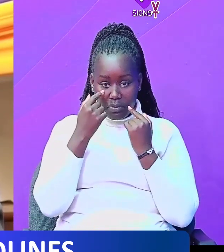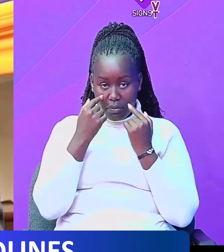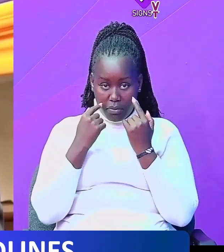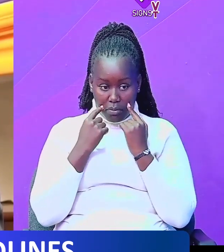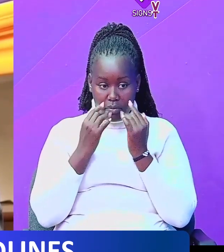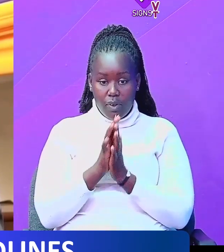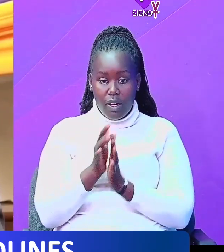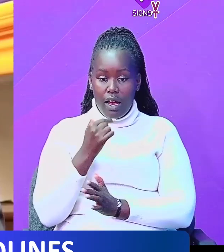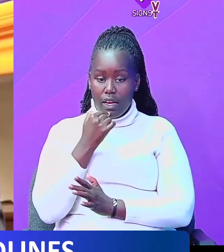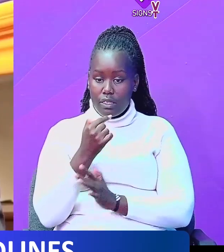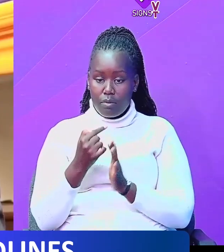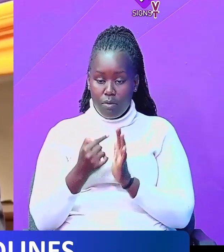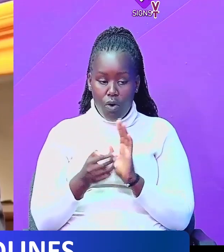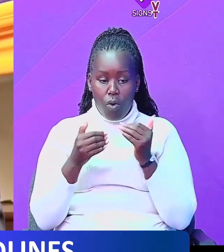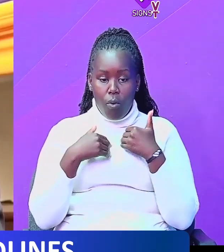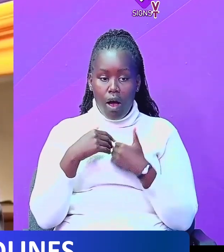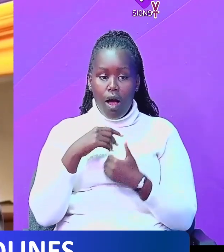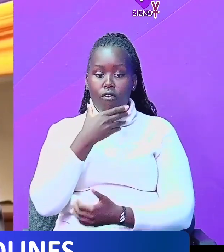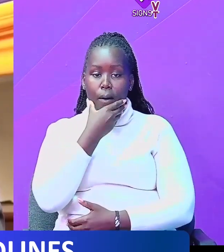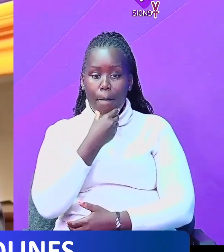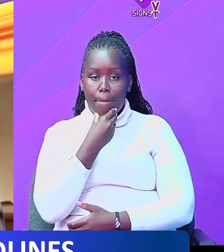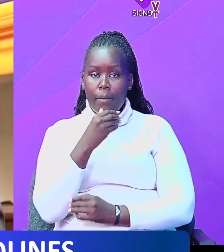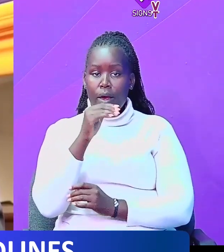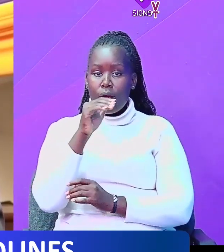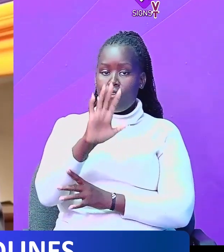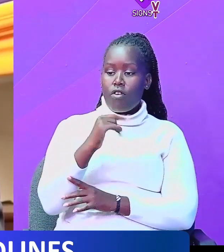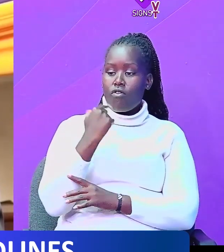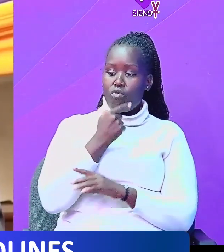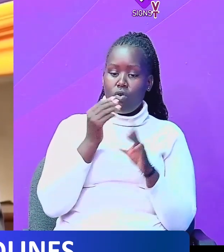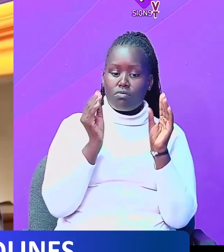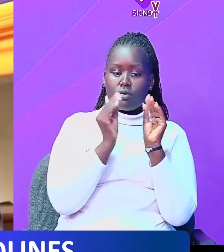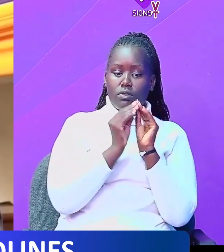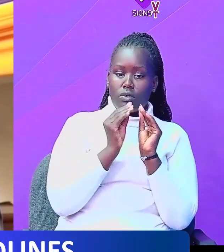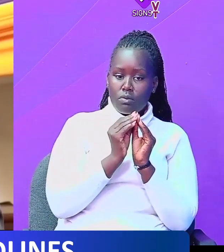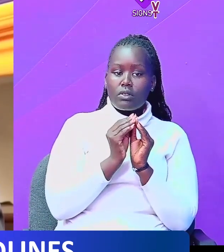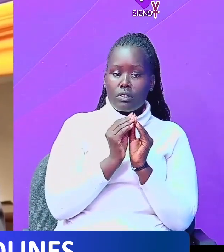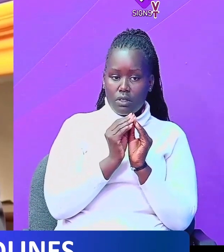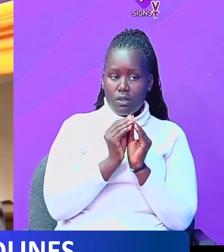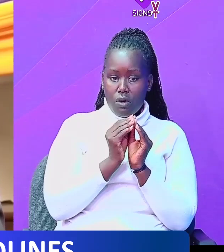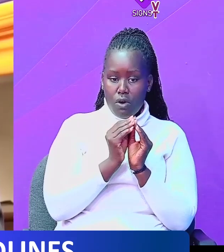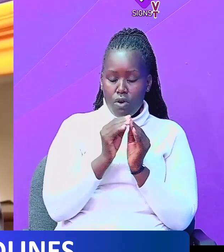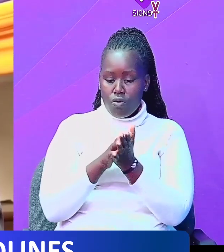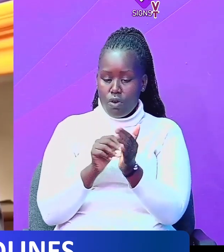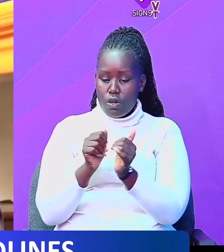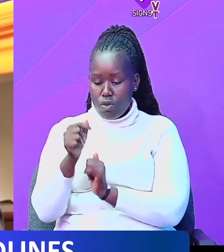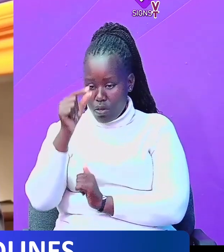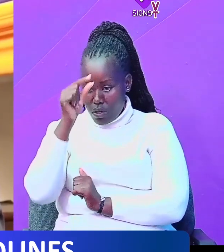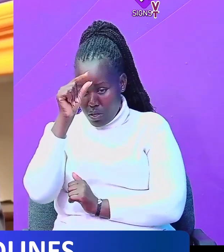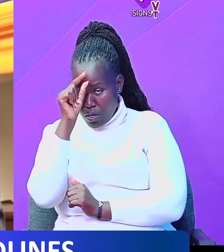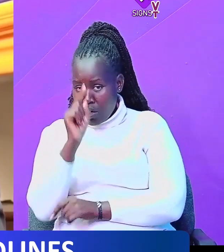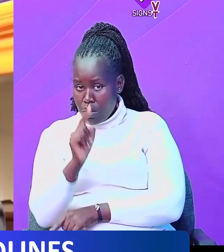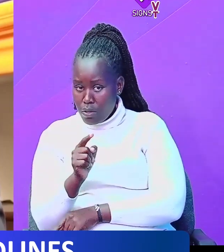akisema ya kwamba ati kuna wanaume watano wanakutana ati kugawa serikali. Huyu Kasongo hana habari,